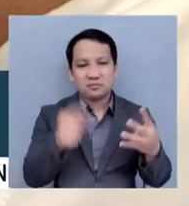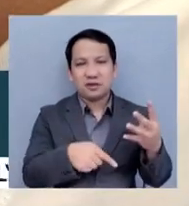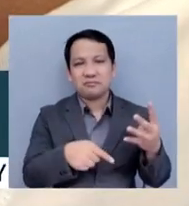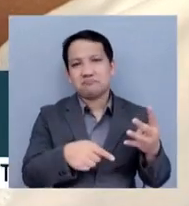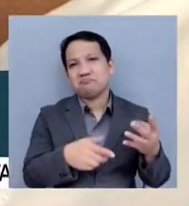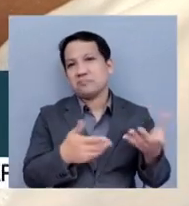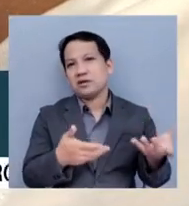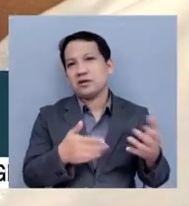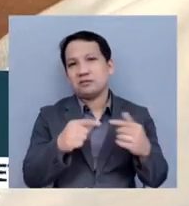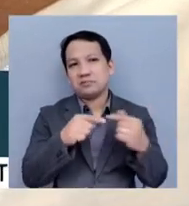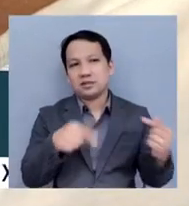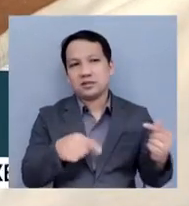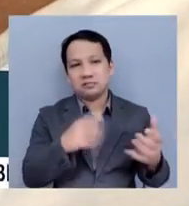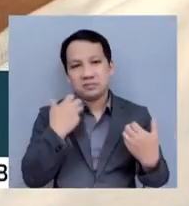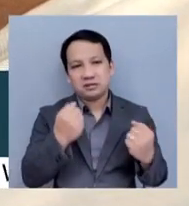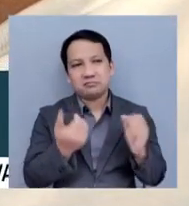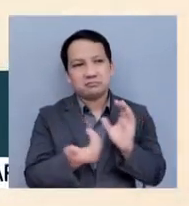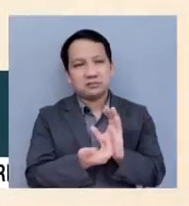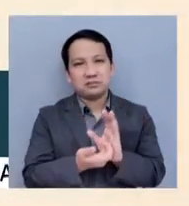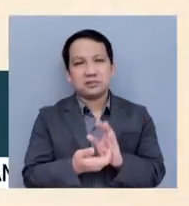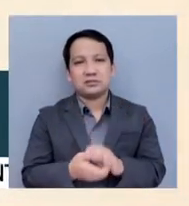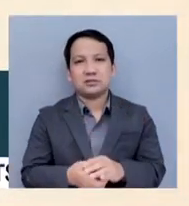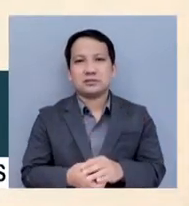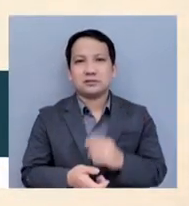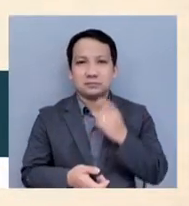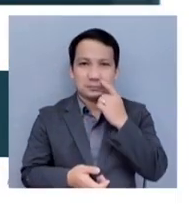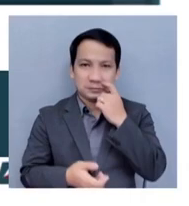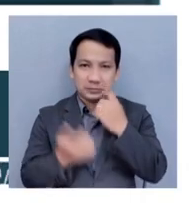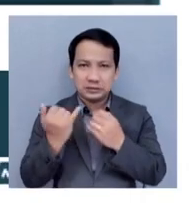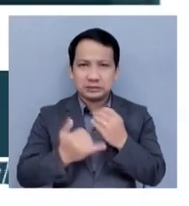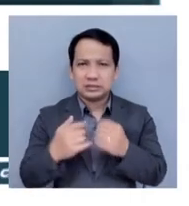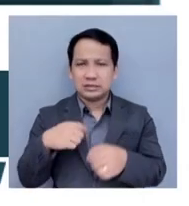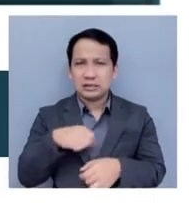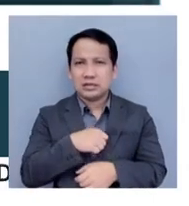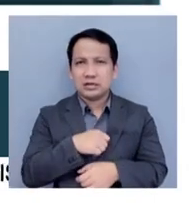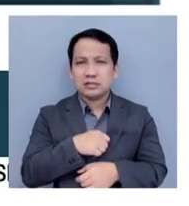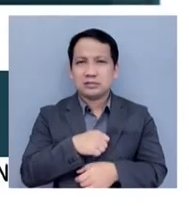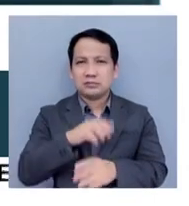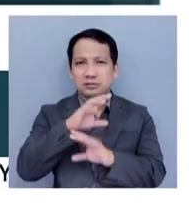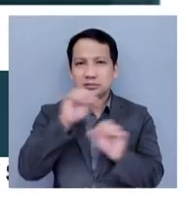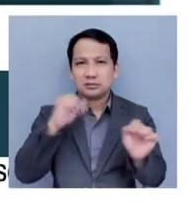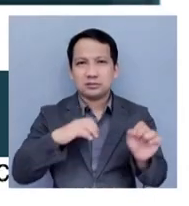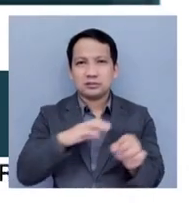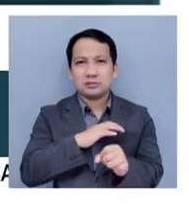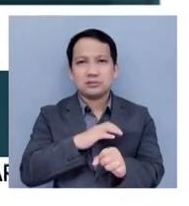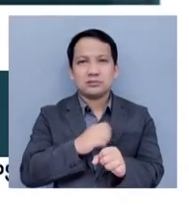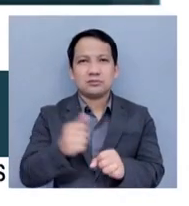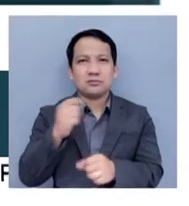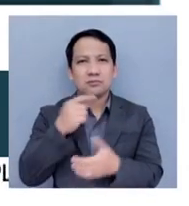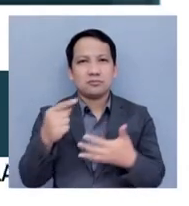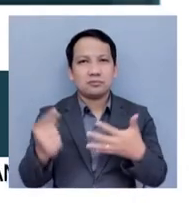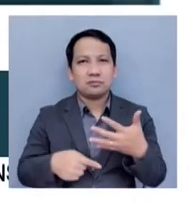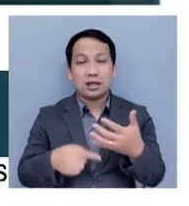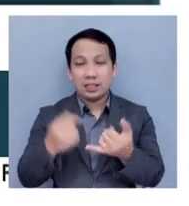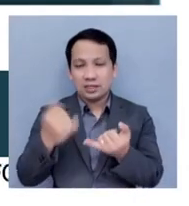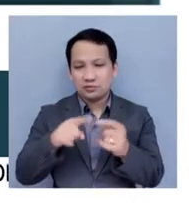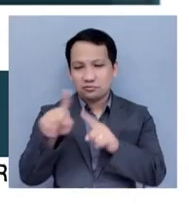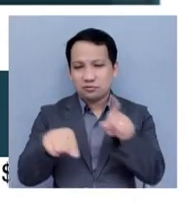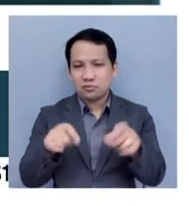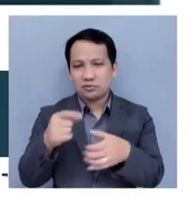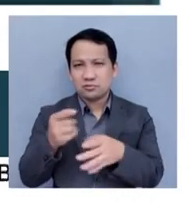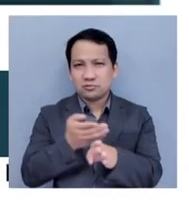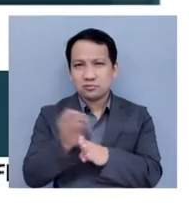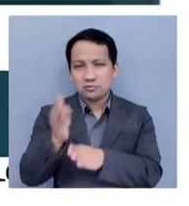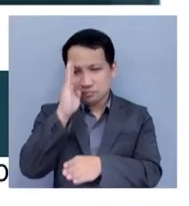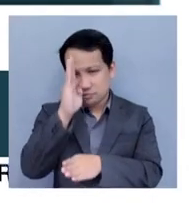that are against them. All right. Lastly, Representative Acop, the House probe, what can you tell us about it? What direction are